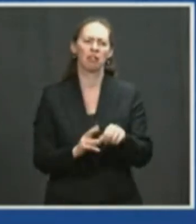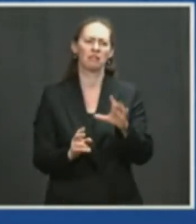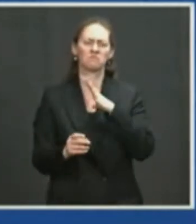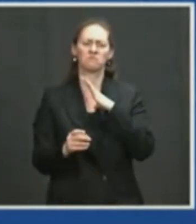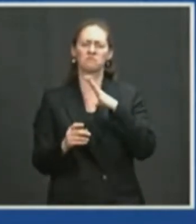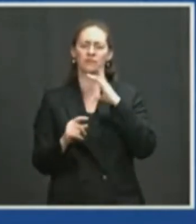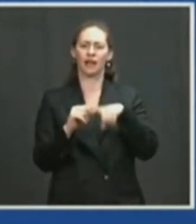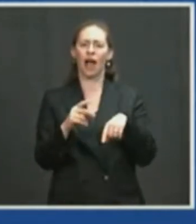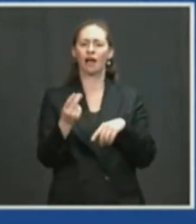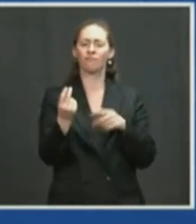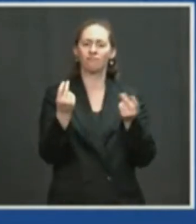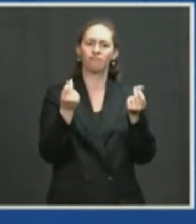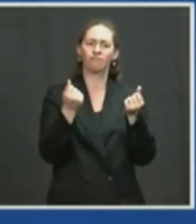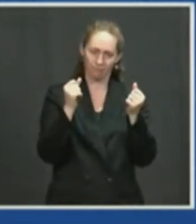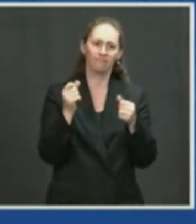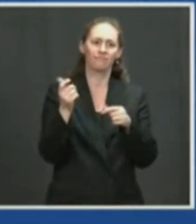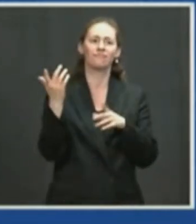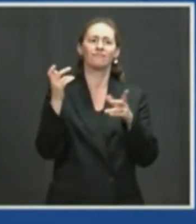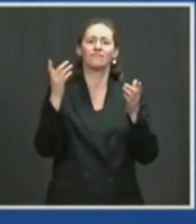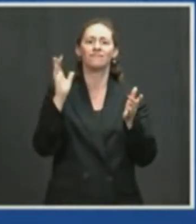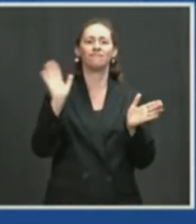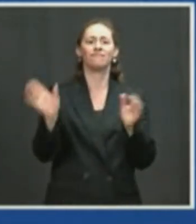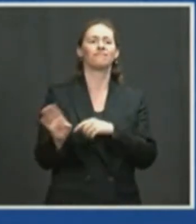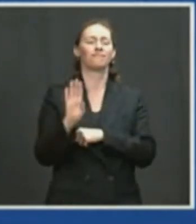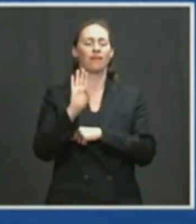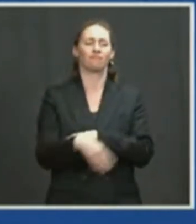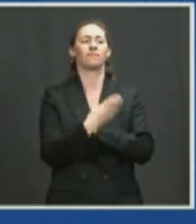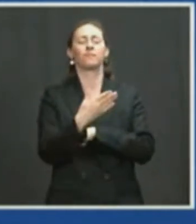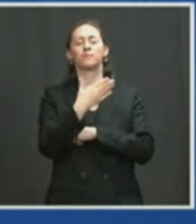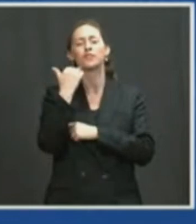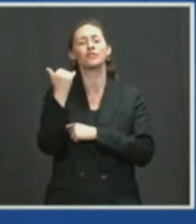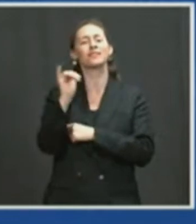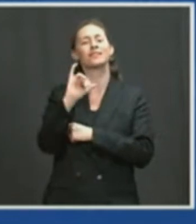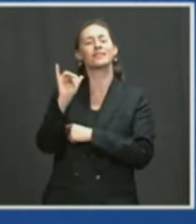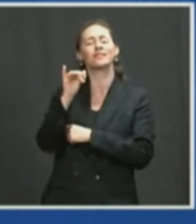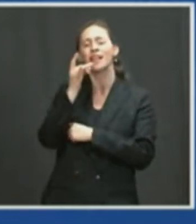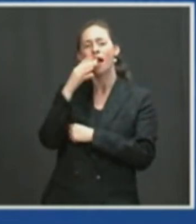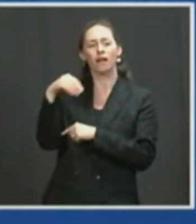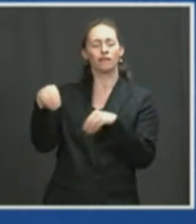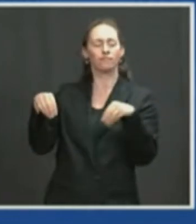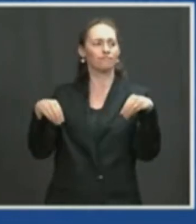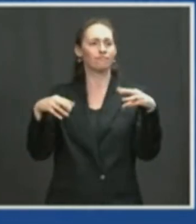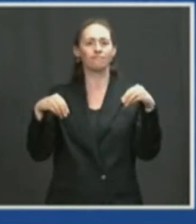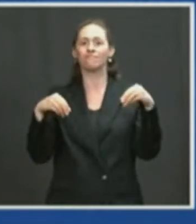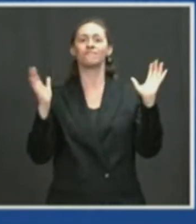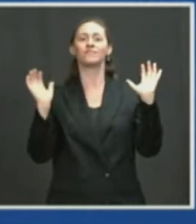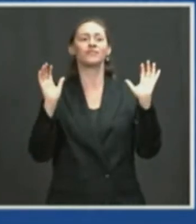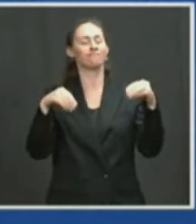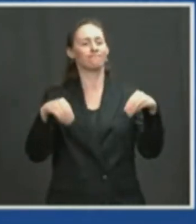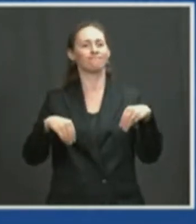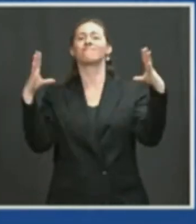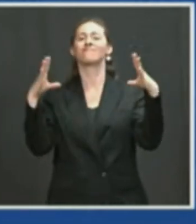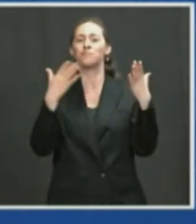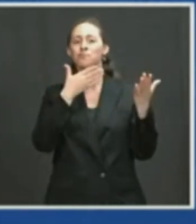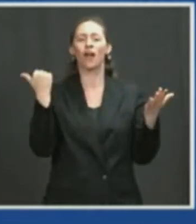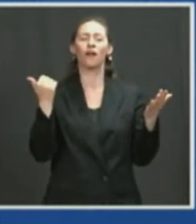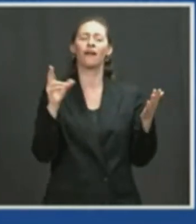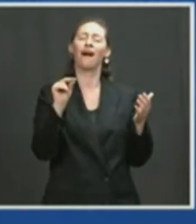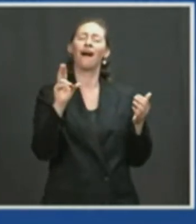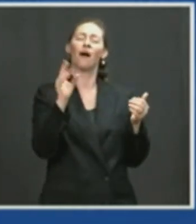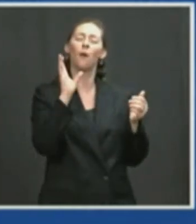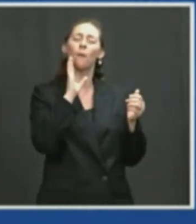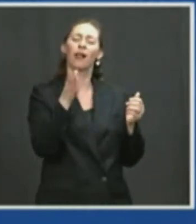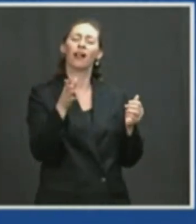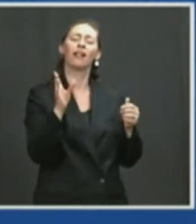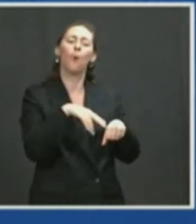flipping on a nice light switch. There's going to be ups and downs in jobs and economic reports, but we're going to be supply